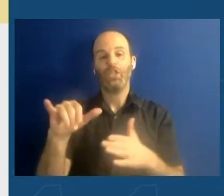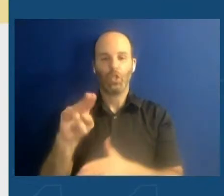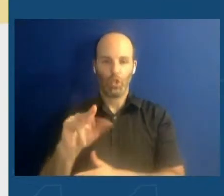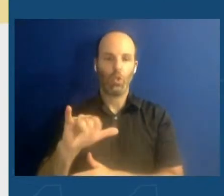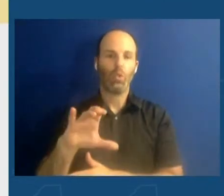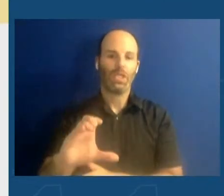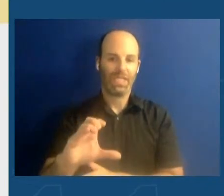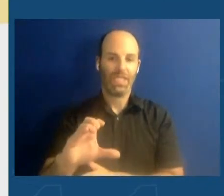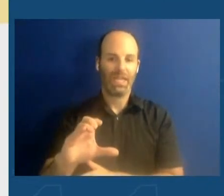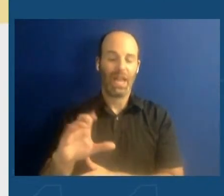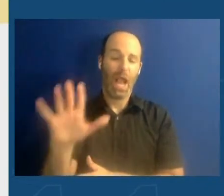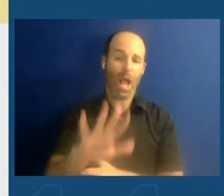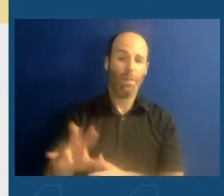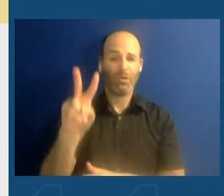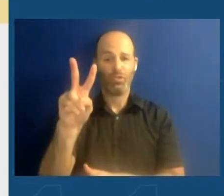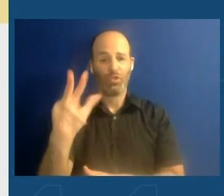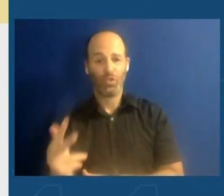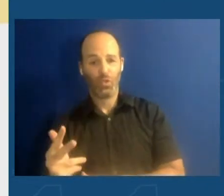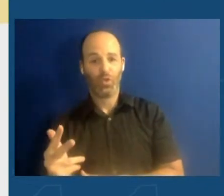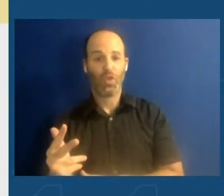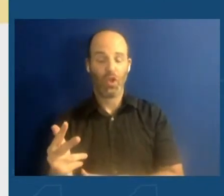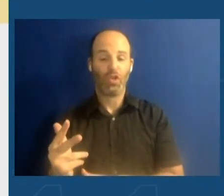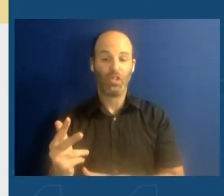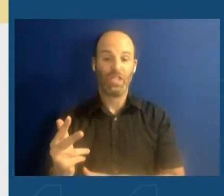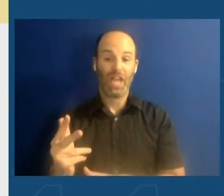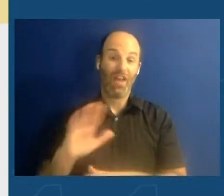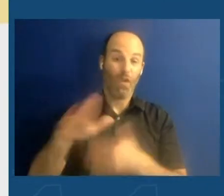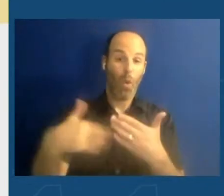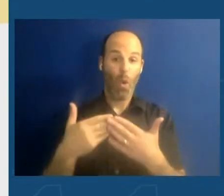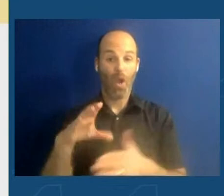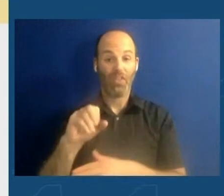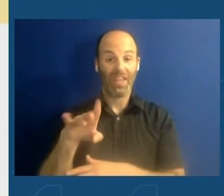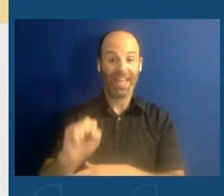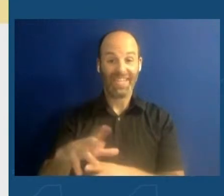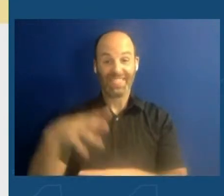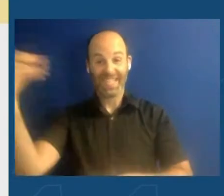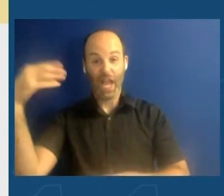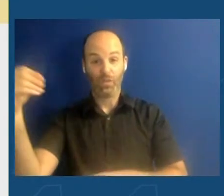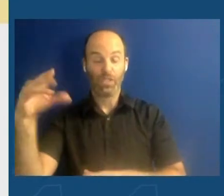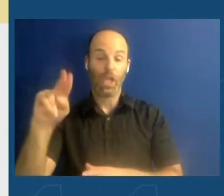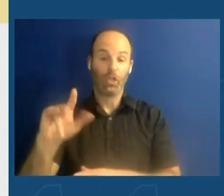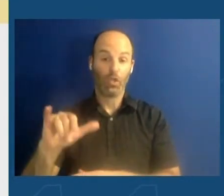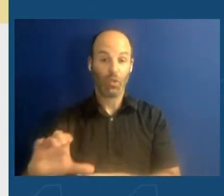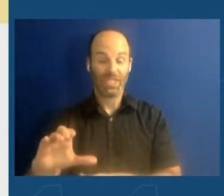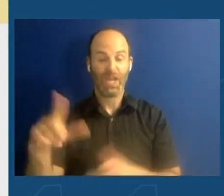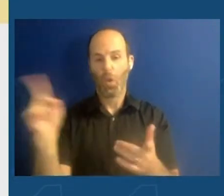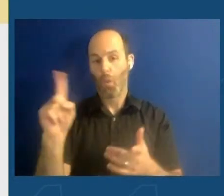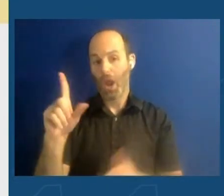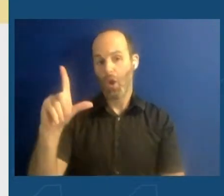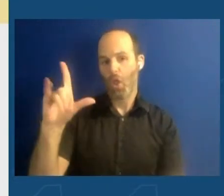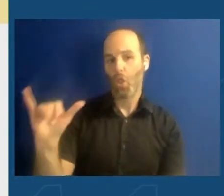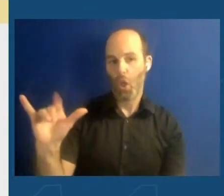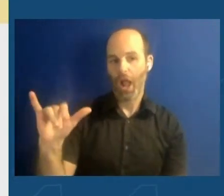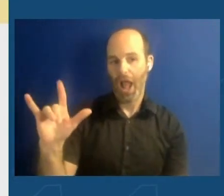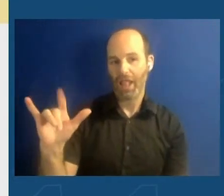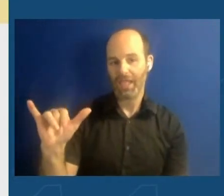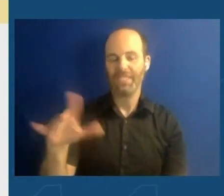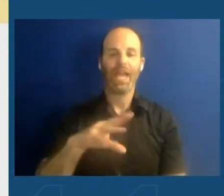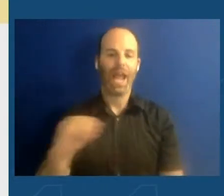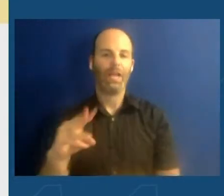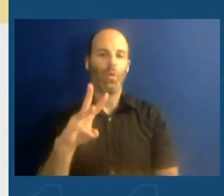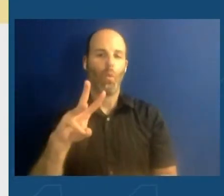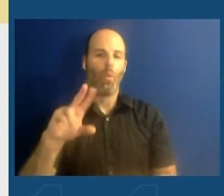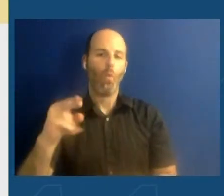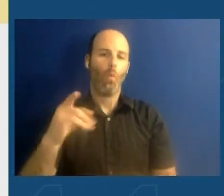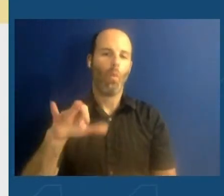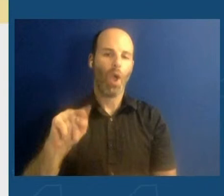About 2/3 of the cases outside of New York City are in Long Island and Westchester, Suffolk,